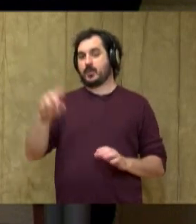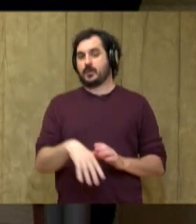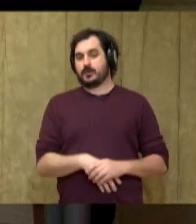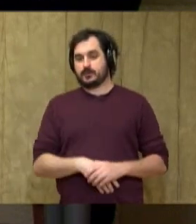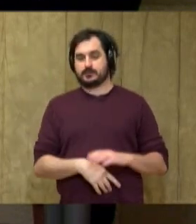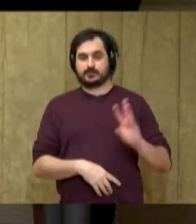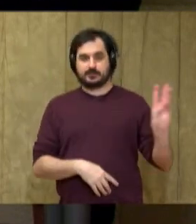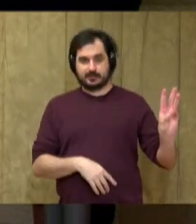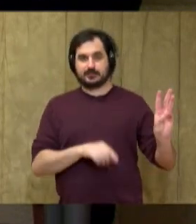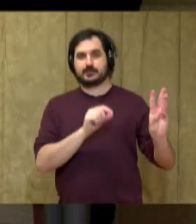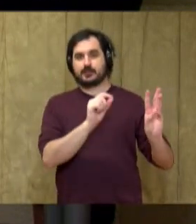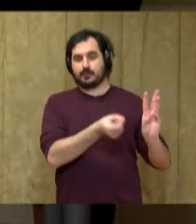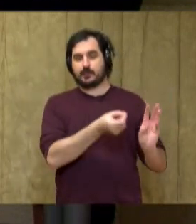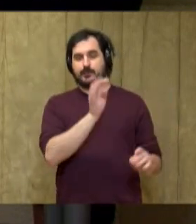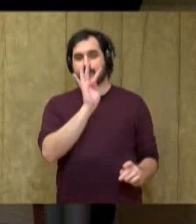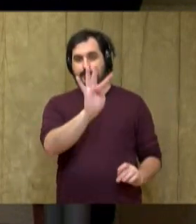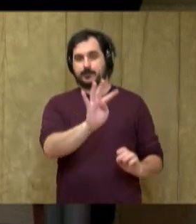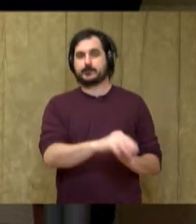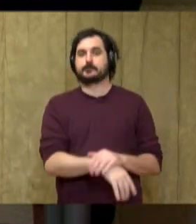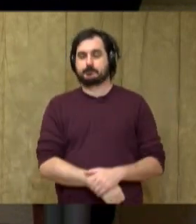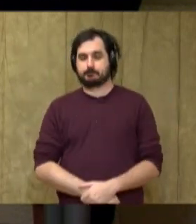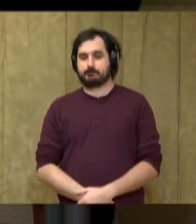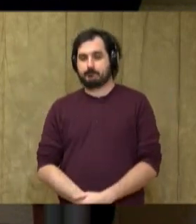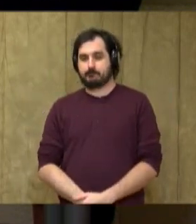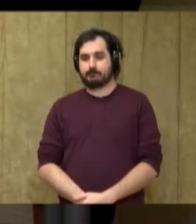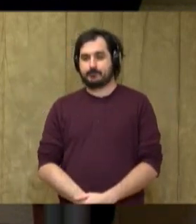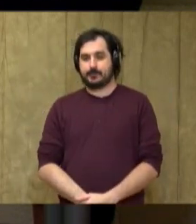6, 4,